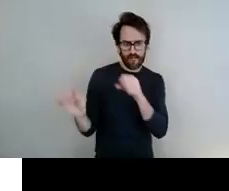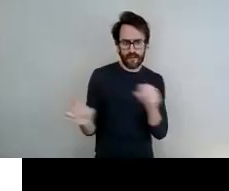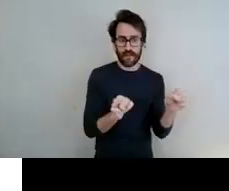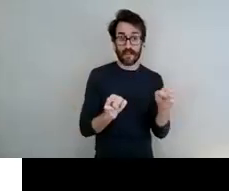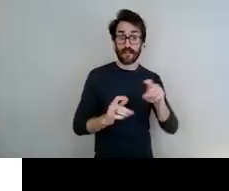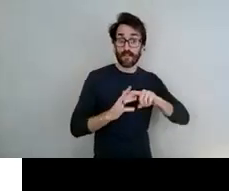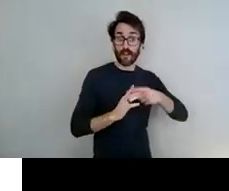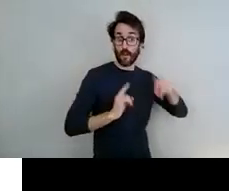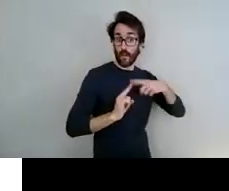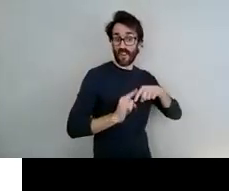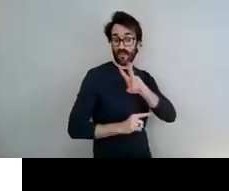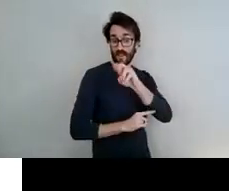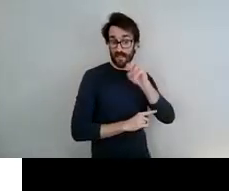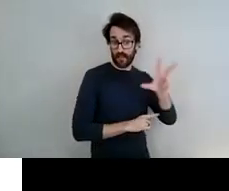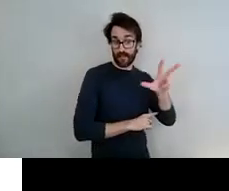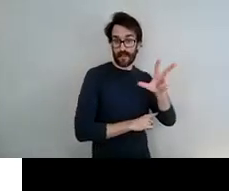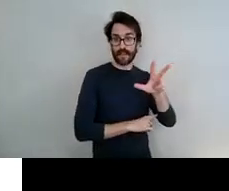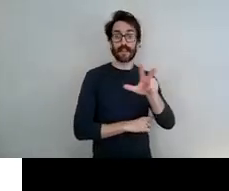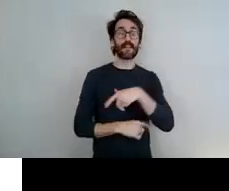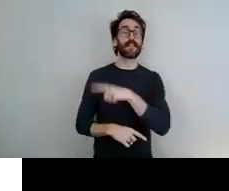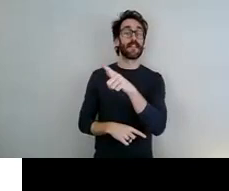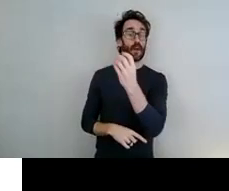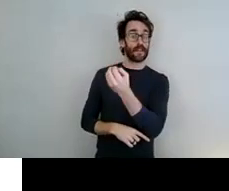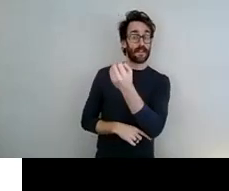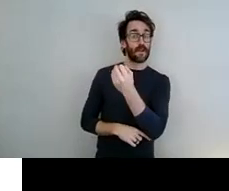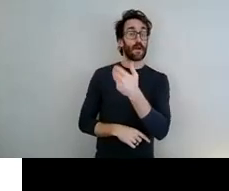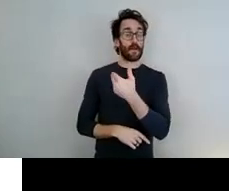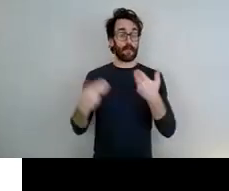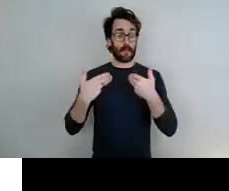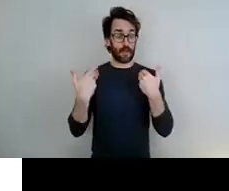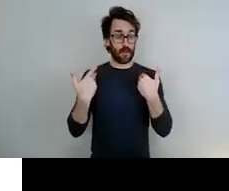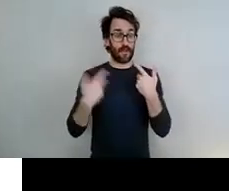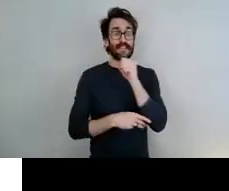is funded through the Ontario Ministry for Seniors and Accessibility.